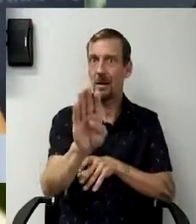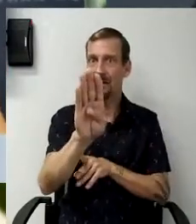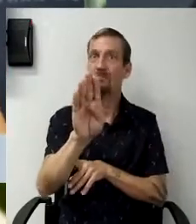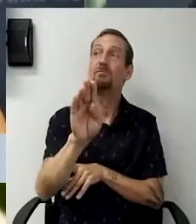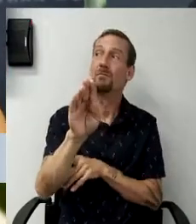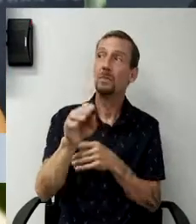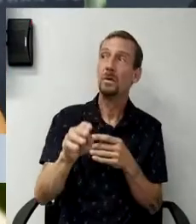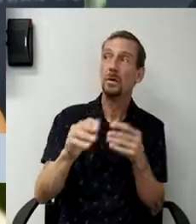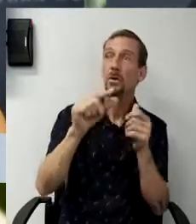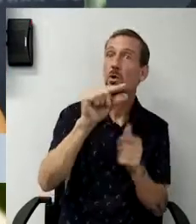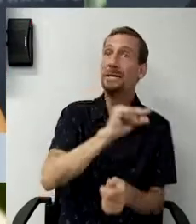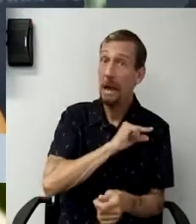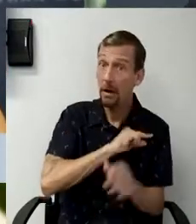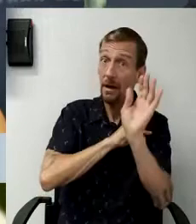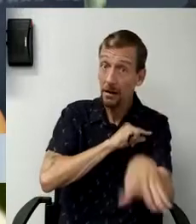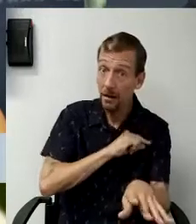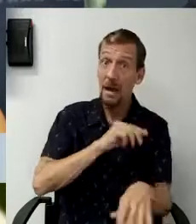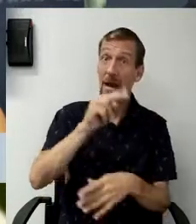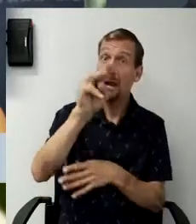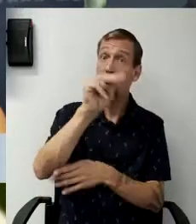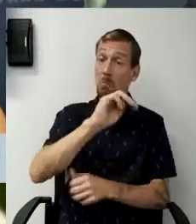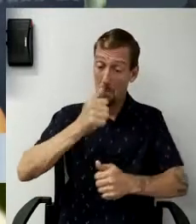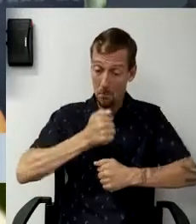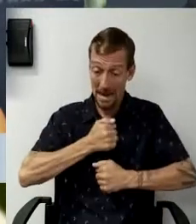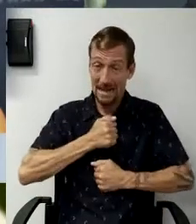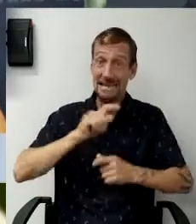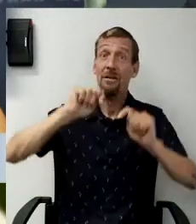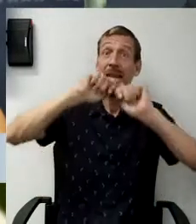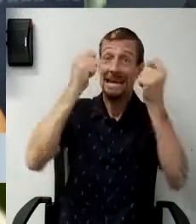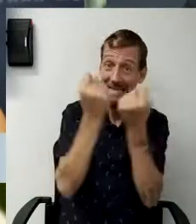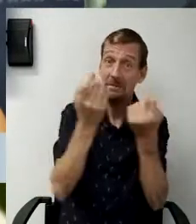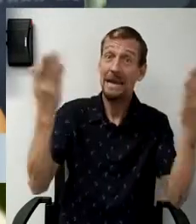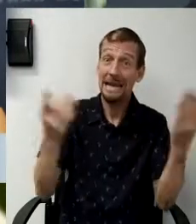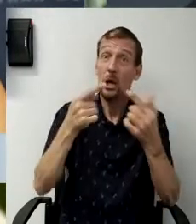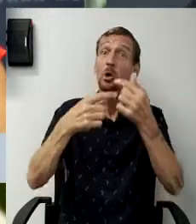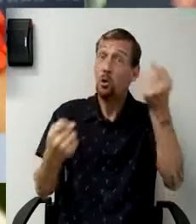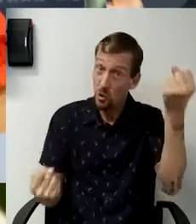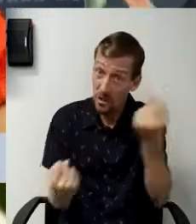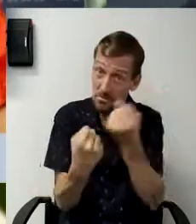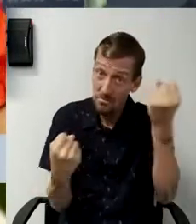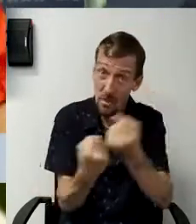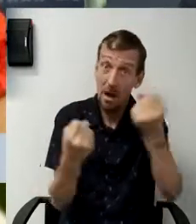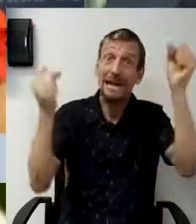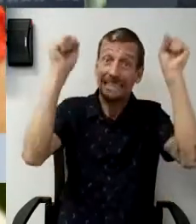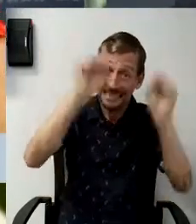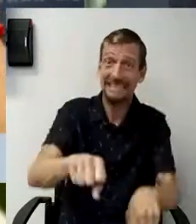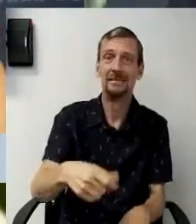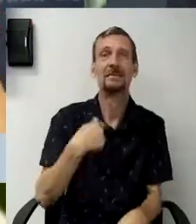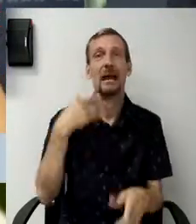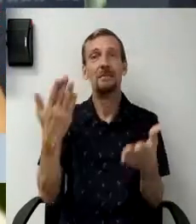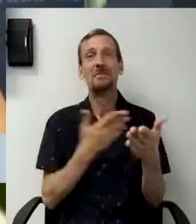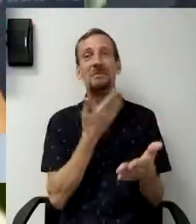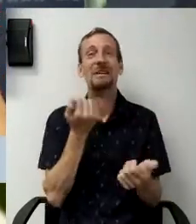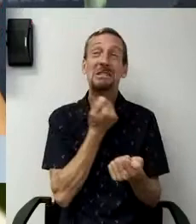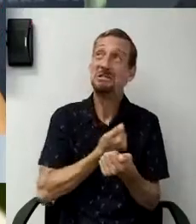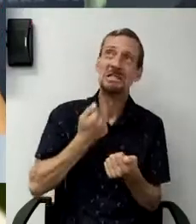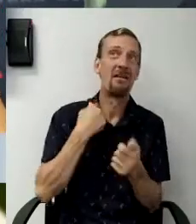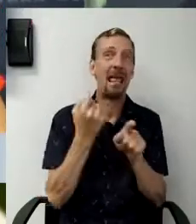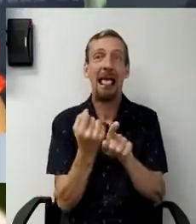Gary, Yes. is the military team staying longer to assist with staffing? Yeah, sorry, I needs? got off script a little bit there,